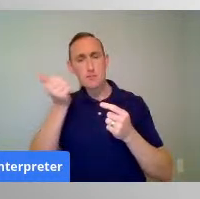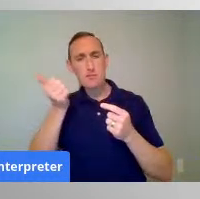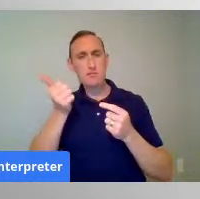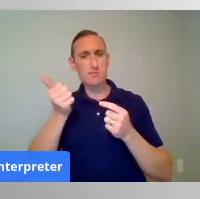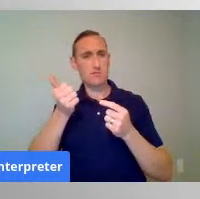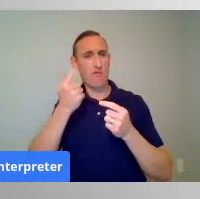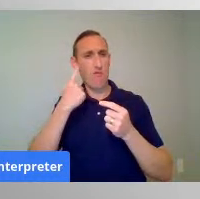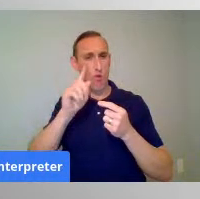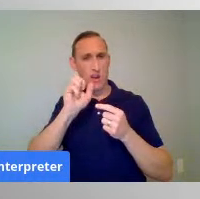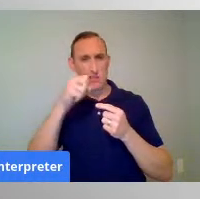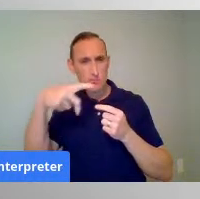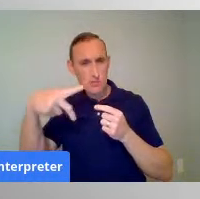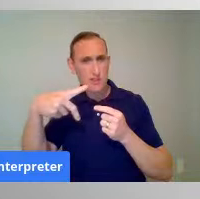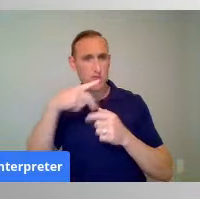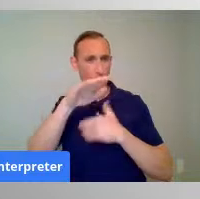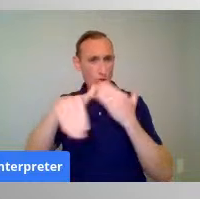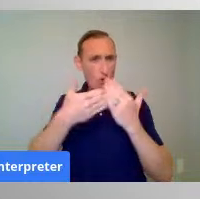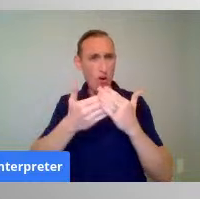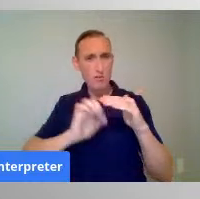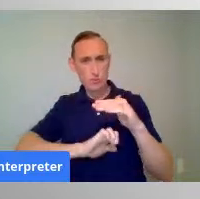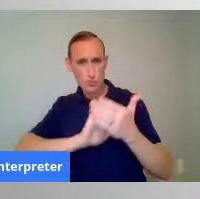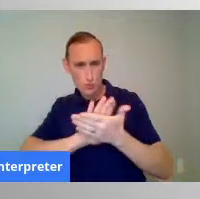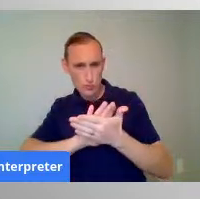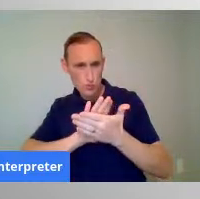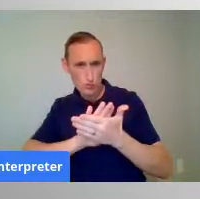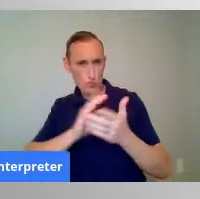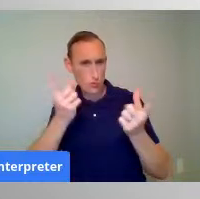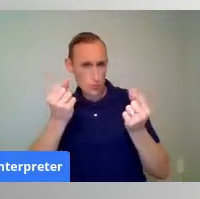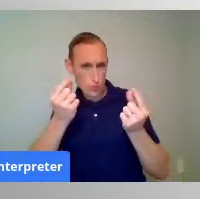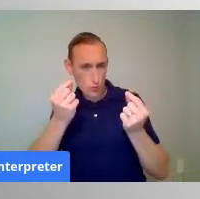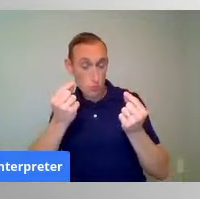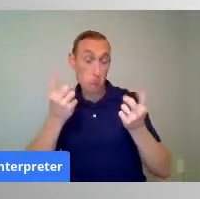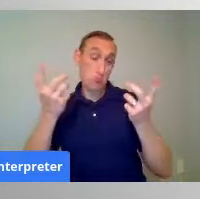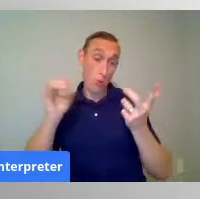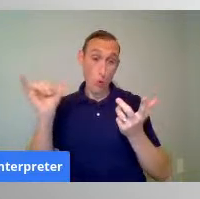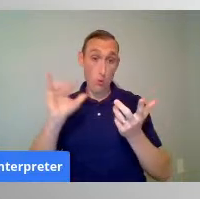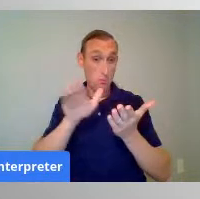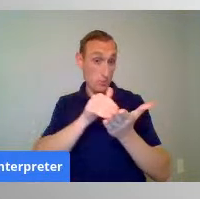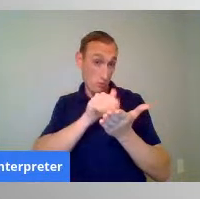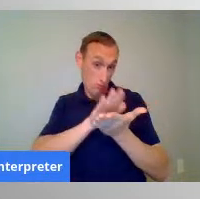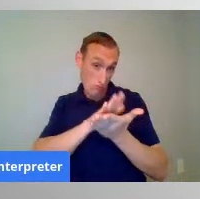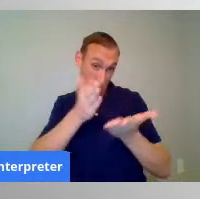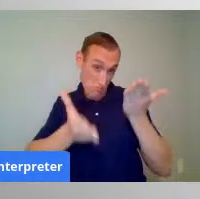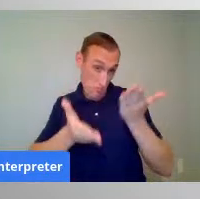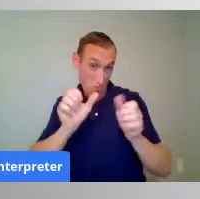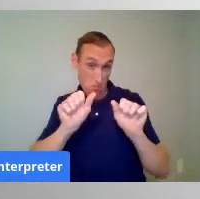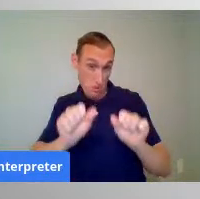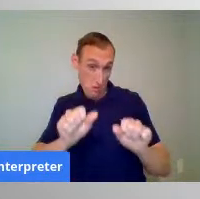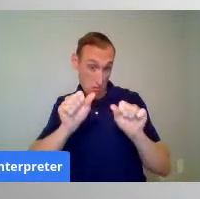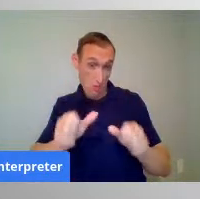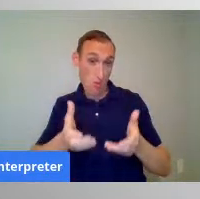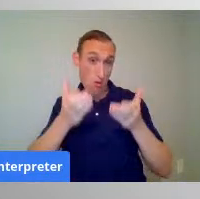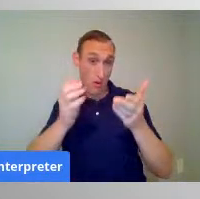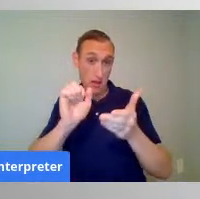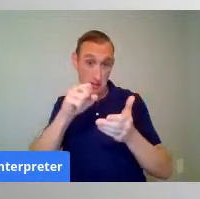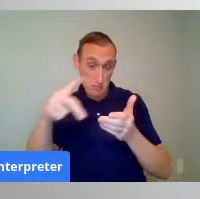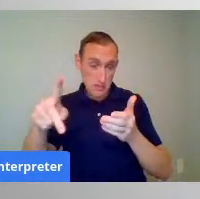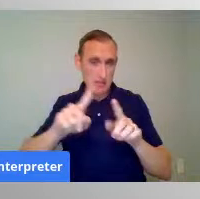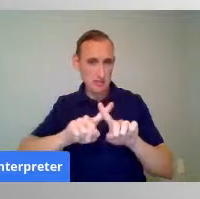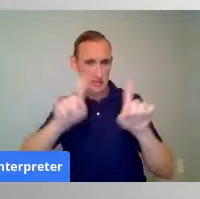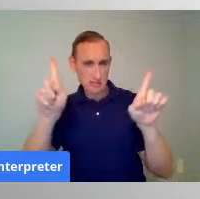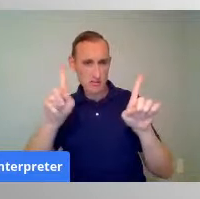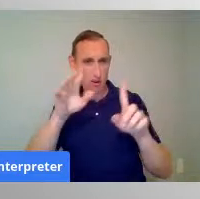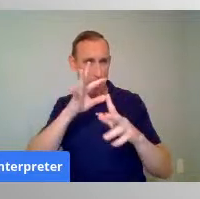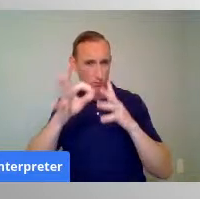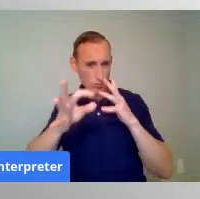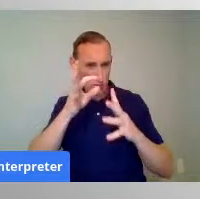at all of our elementary schools and maybe even our middle schools, as we are heading into a time where a lot of parents are still wanting